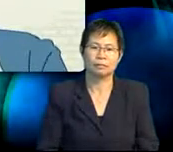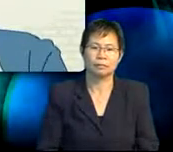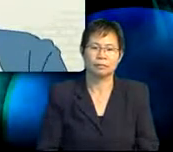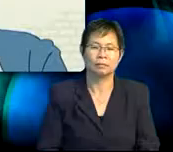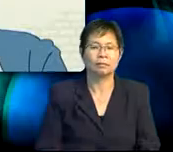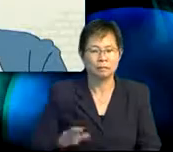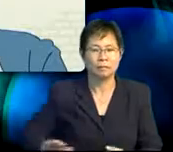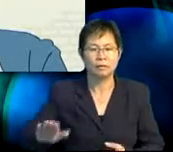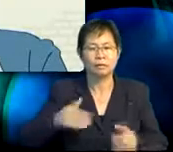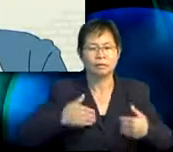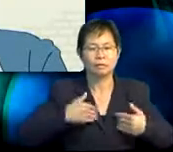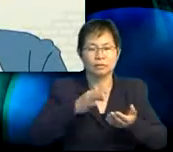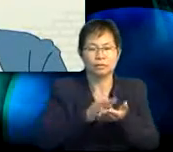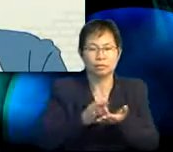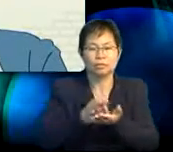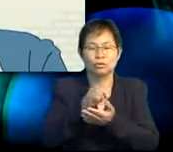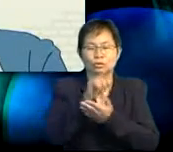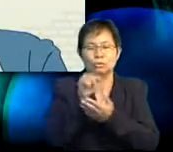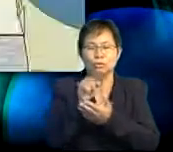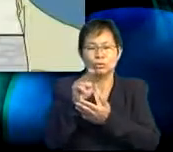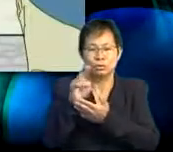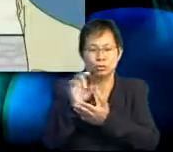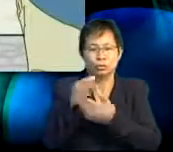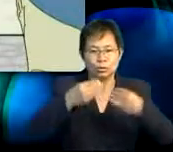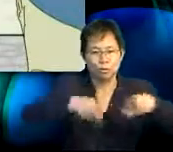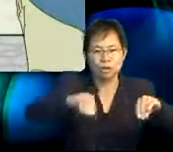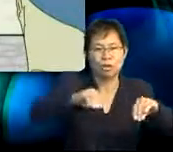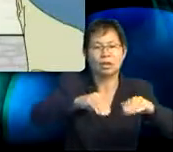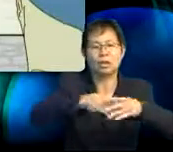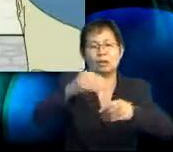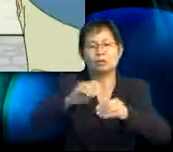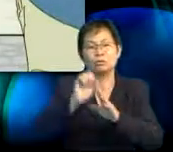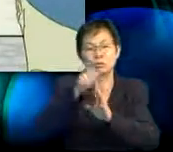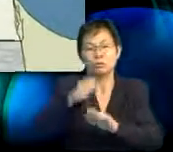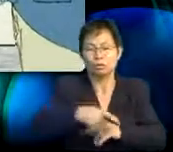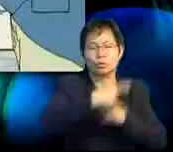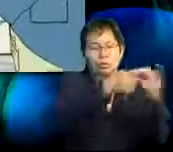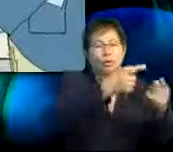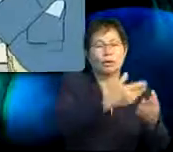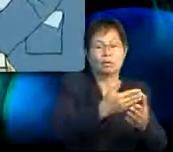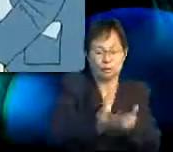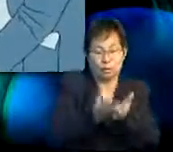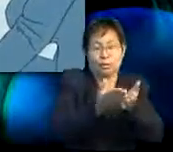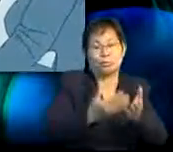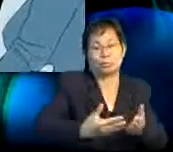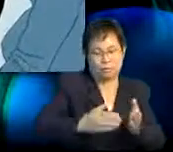There is a ship called Zeus sailing out soon. Go and buy tickets for both of you.